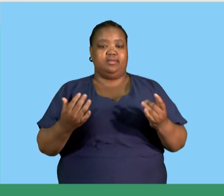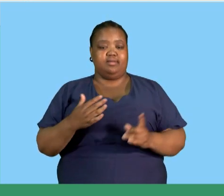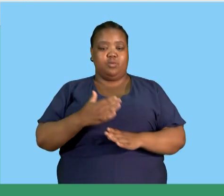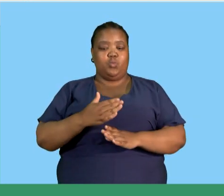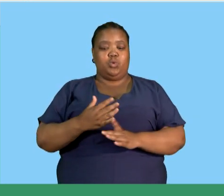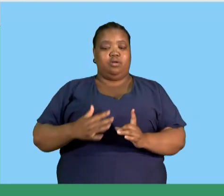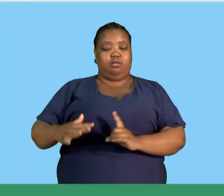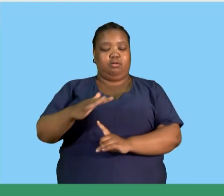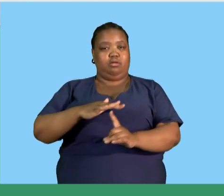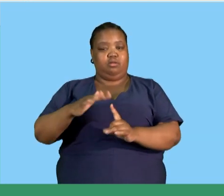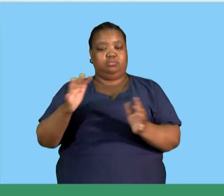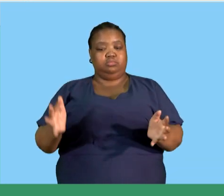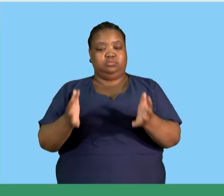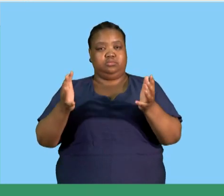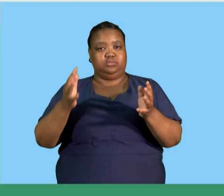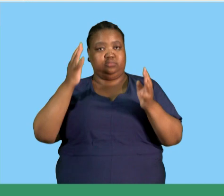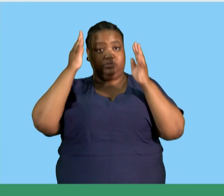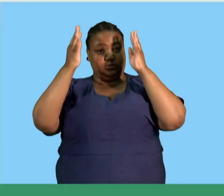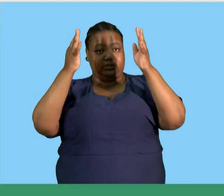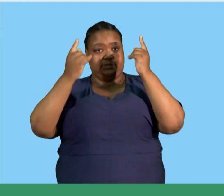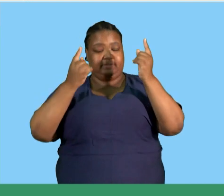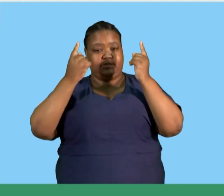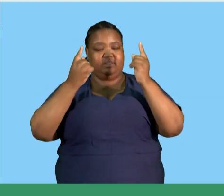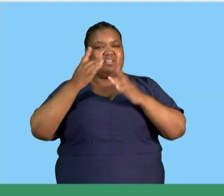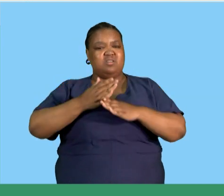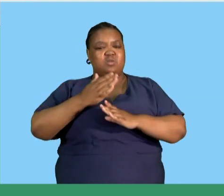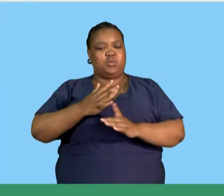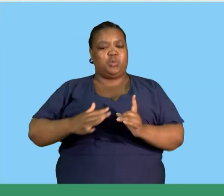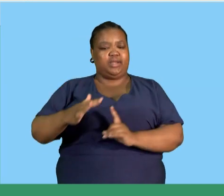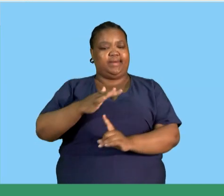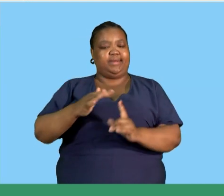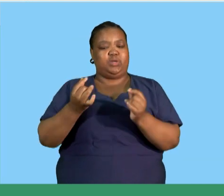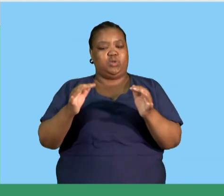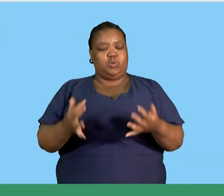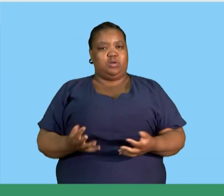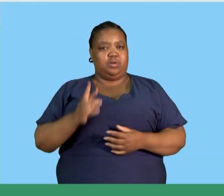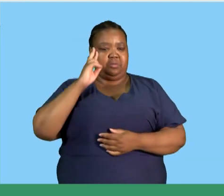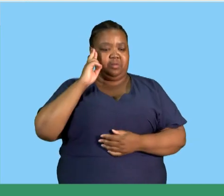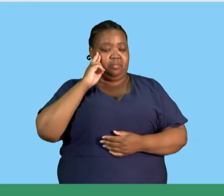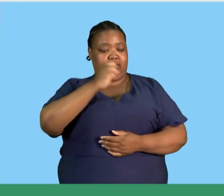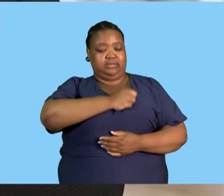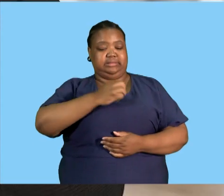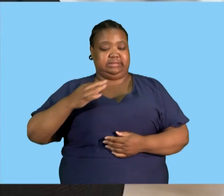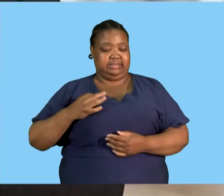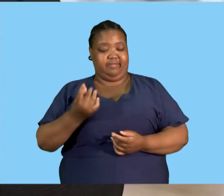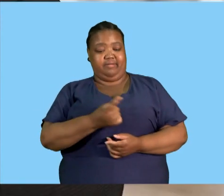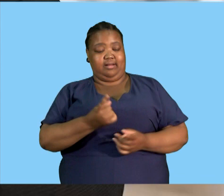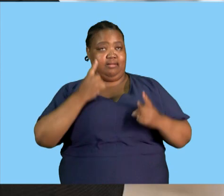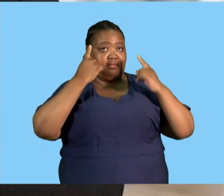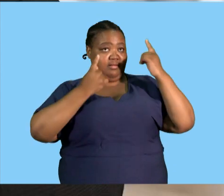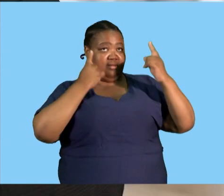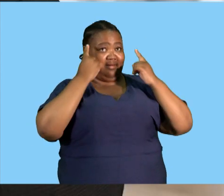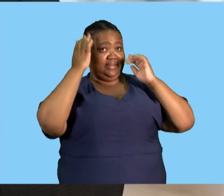an environment that promotes creative thinking in the workplace. Remember, we want our staff members, or we want our employees to